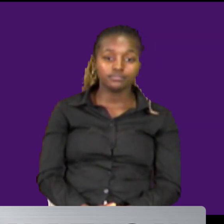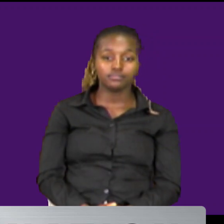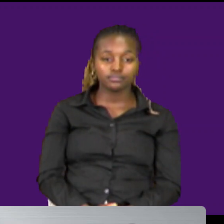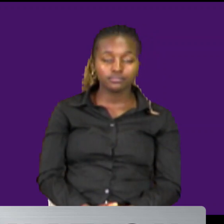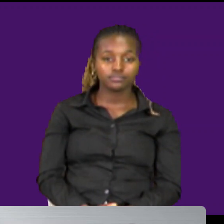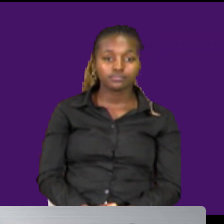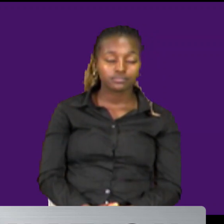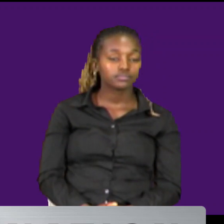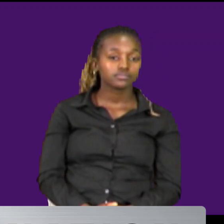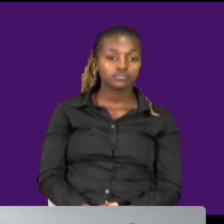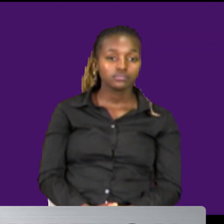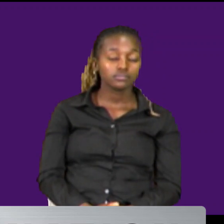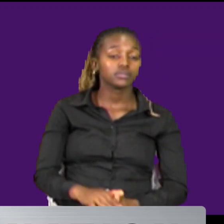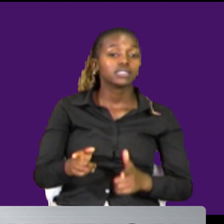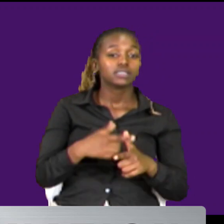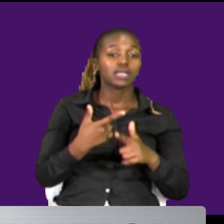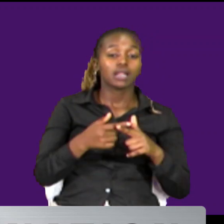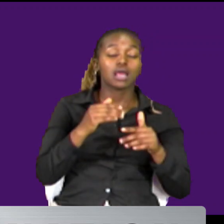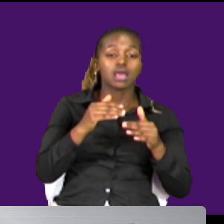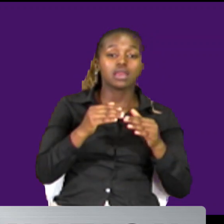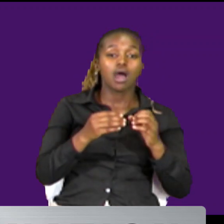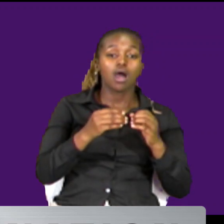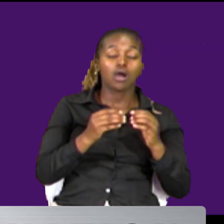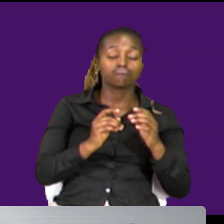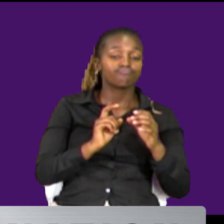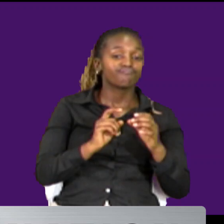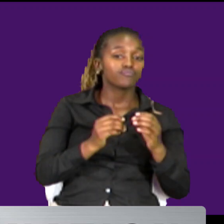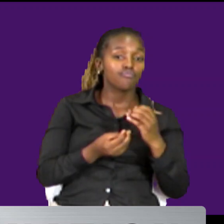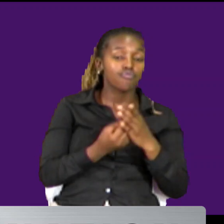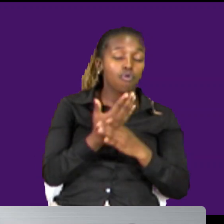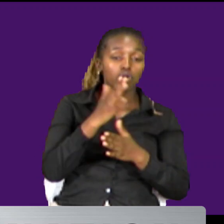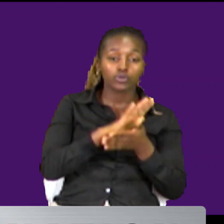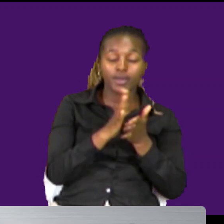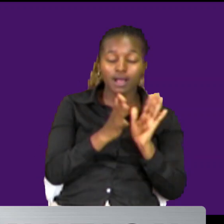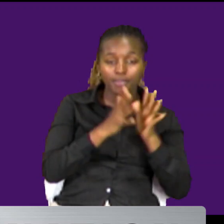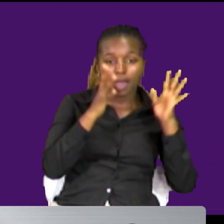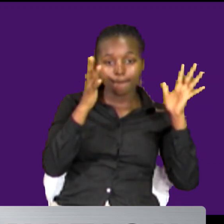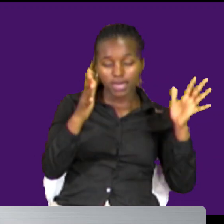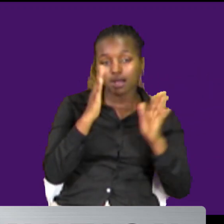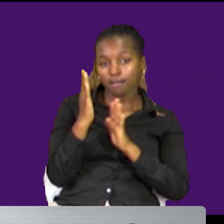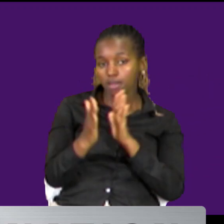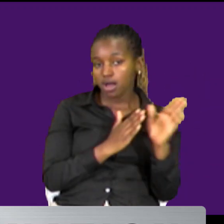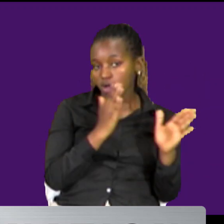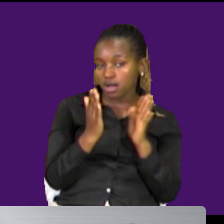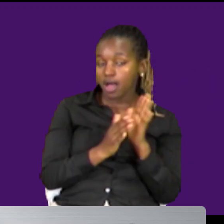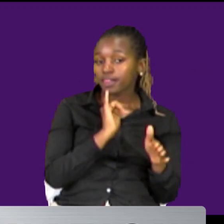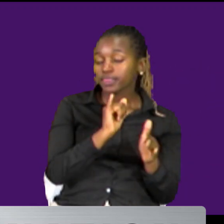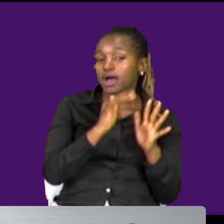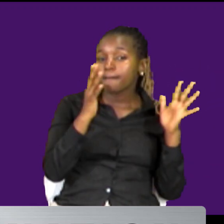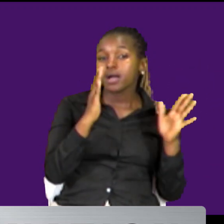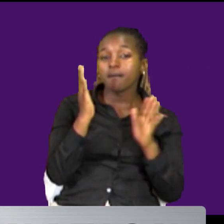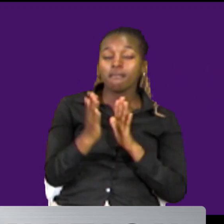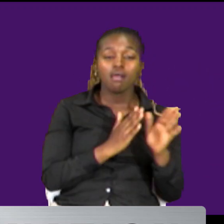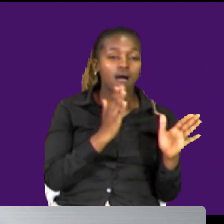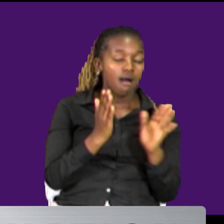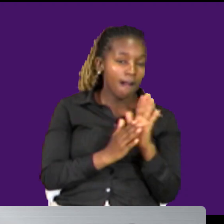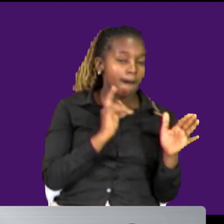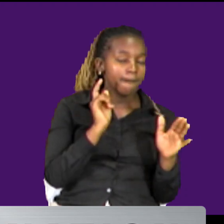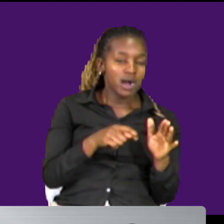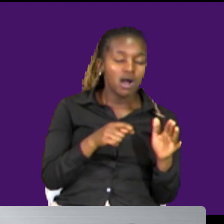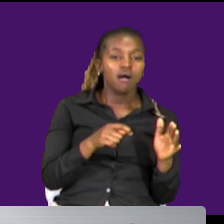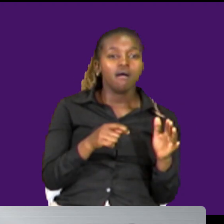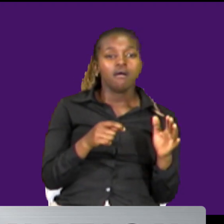taken from deduced from the spatial plan, the mega plan. The mega plan. In that mega plan, the spatial plan is informed